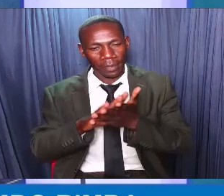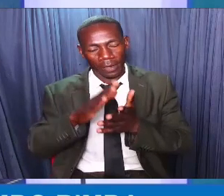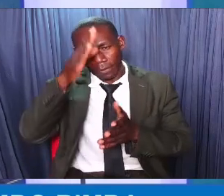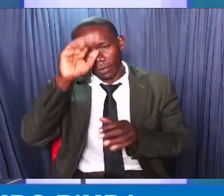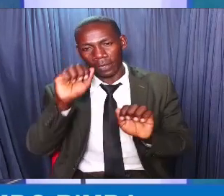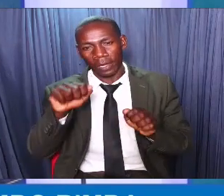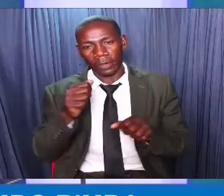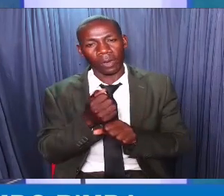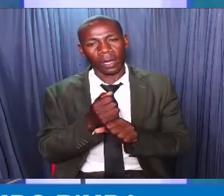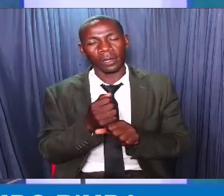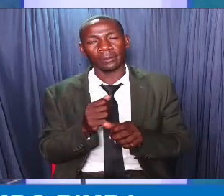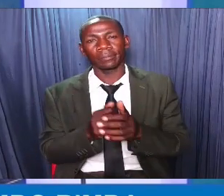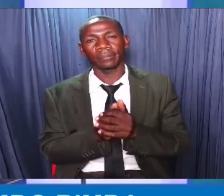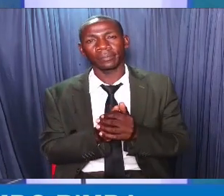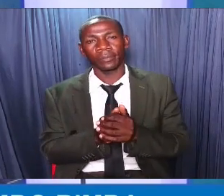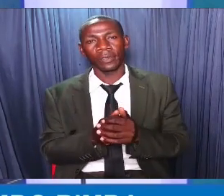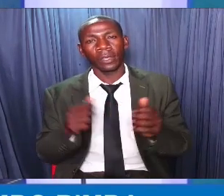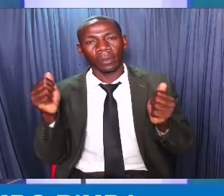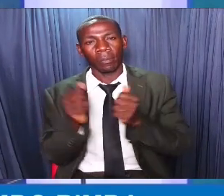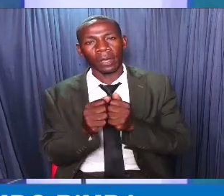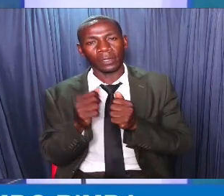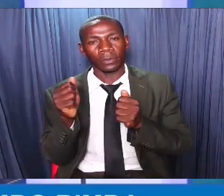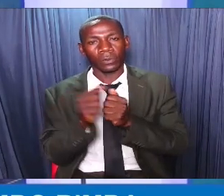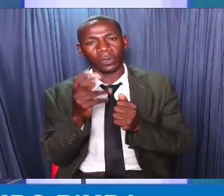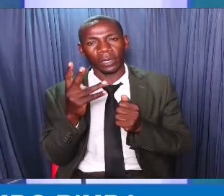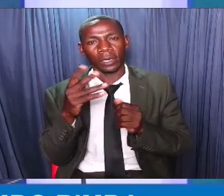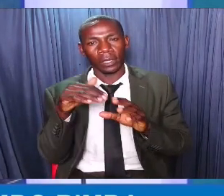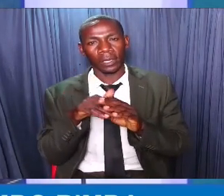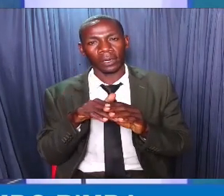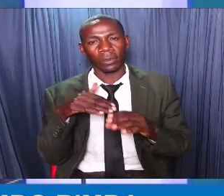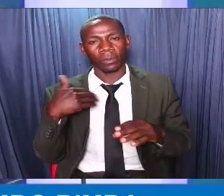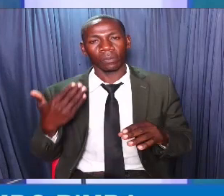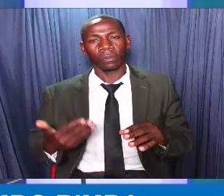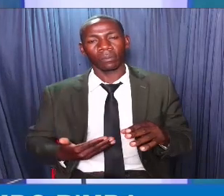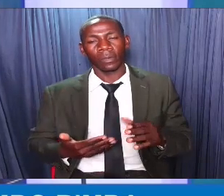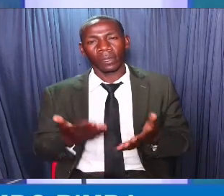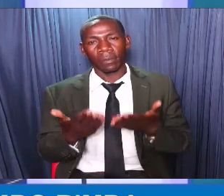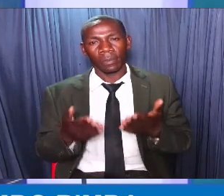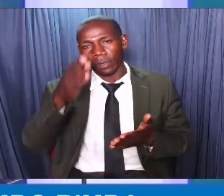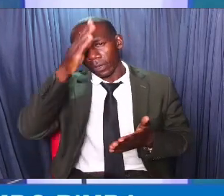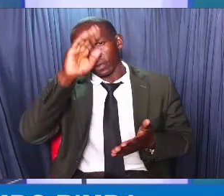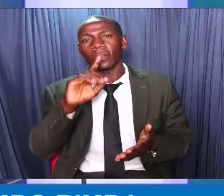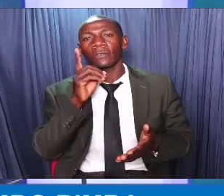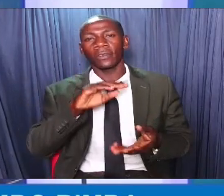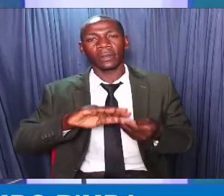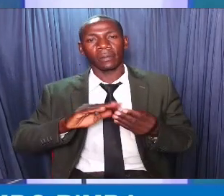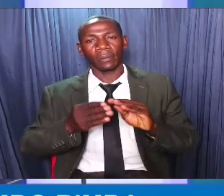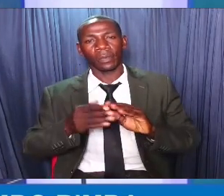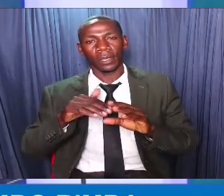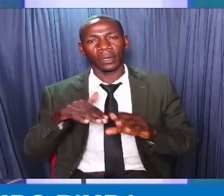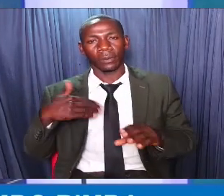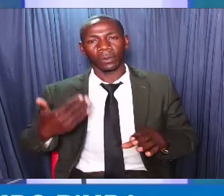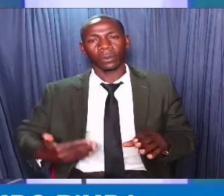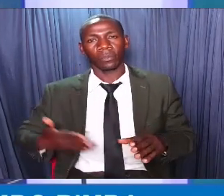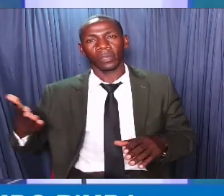kazi. If you believe our God can work. Miezi 14. 14 months. Ingine Mungu alikuwa hajamaliza kazi yake sasa amemaliza. Maybe God had not finished